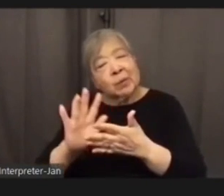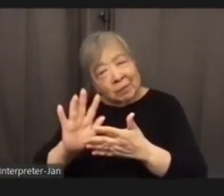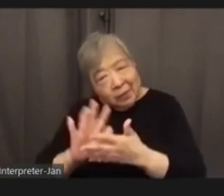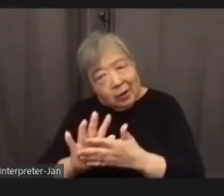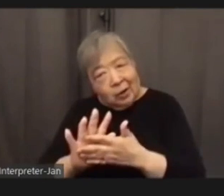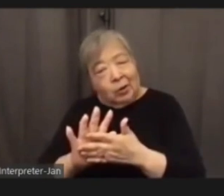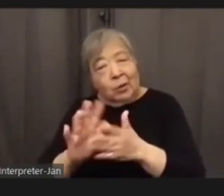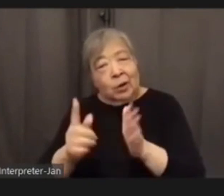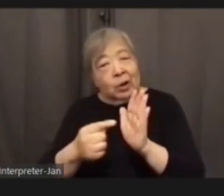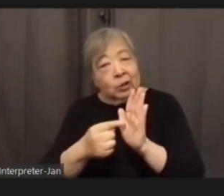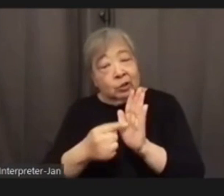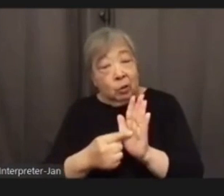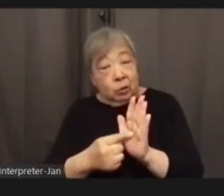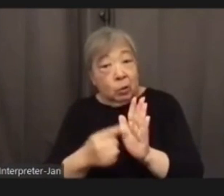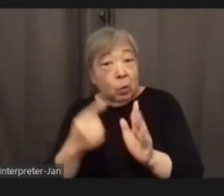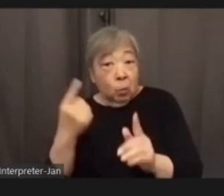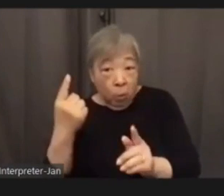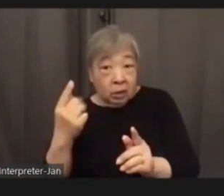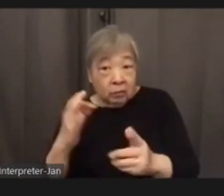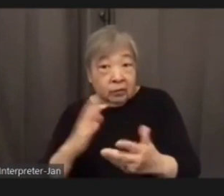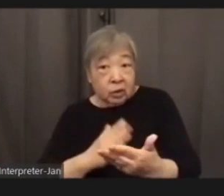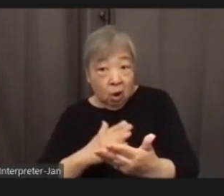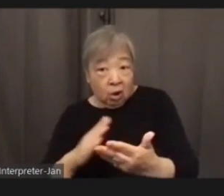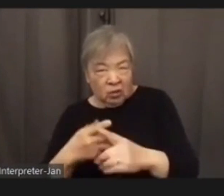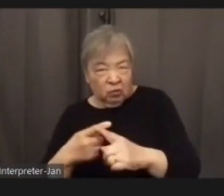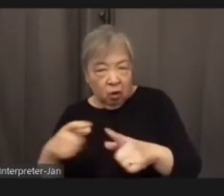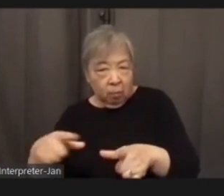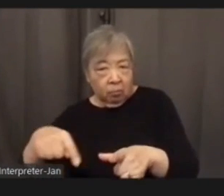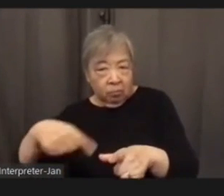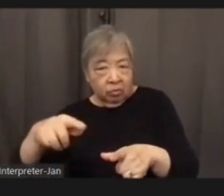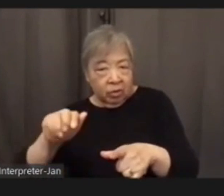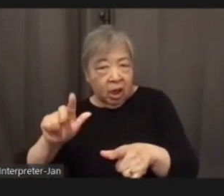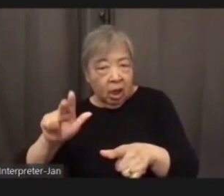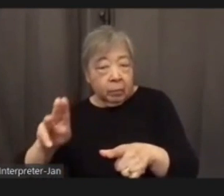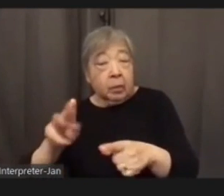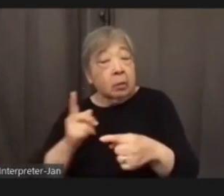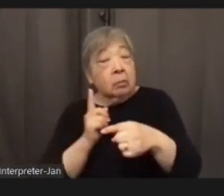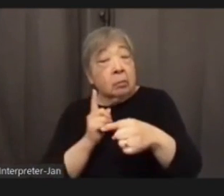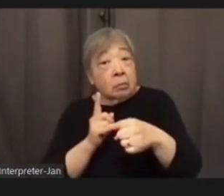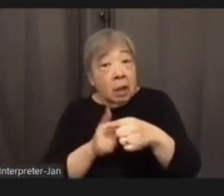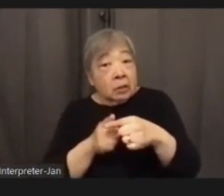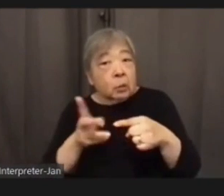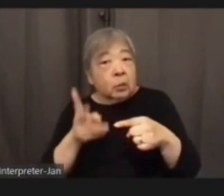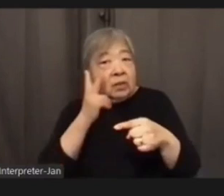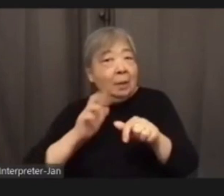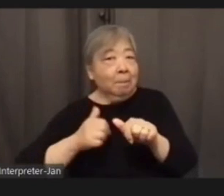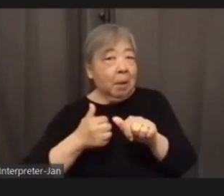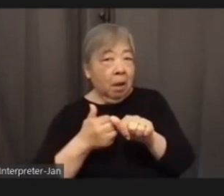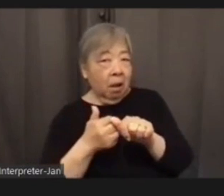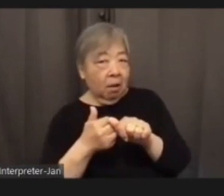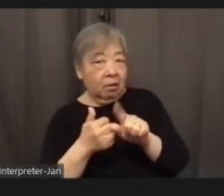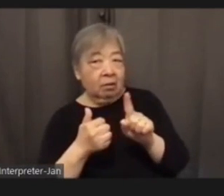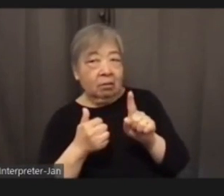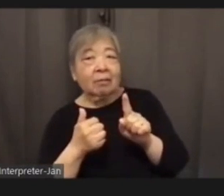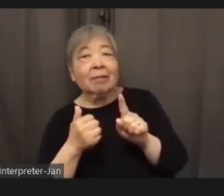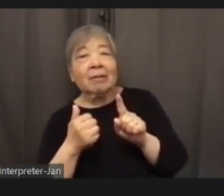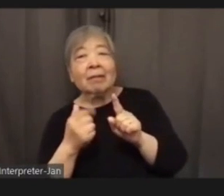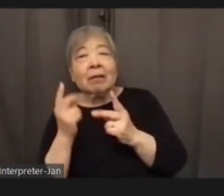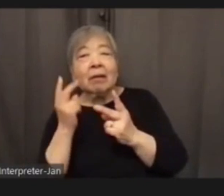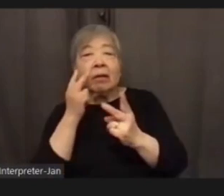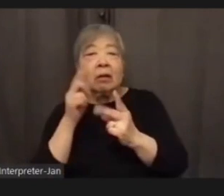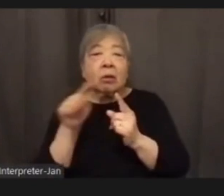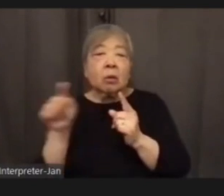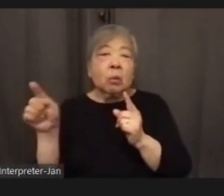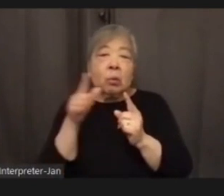that shows, it features one of the songs that's on the album, but you're also going to see behind the scenes glimpses of who